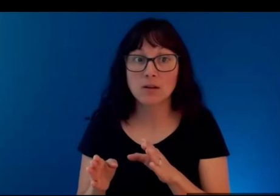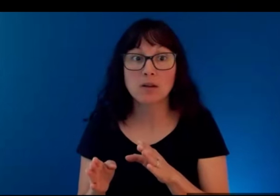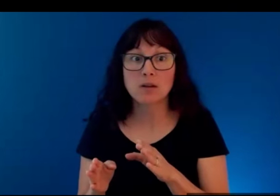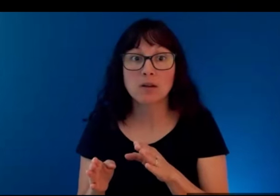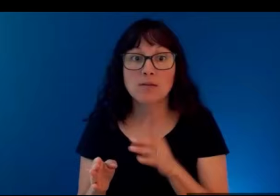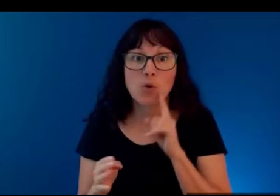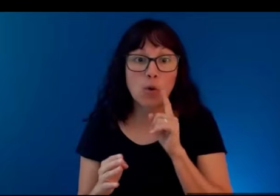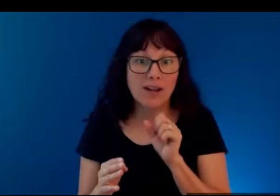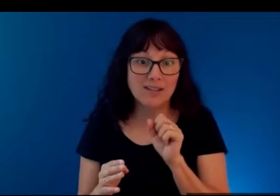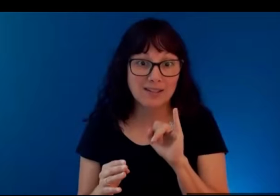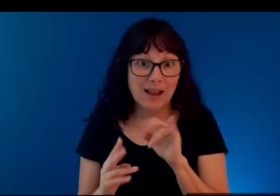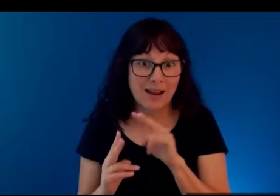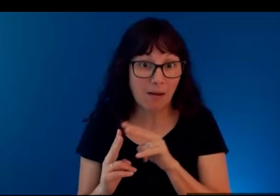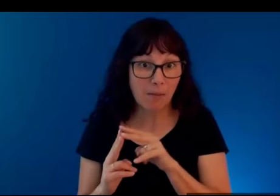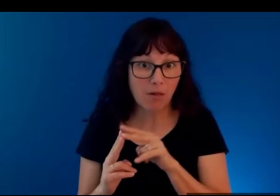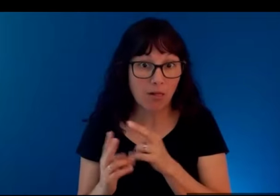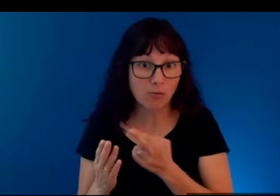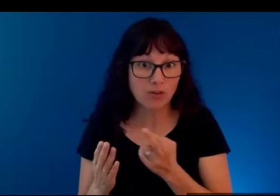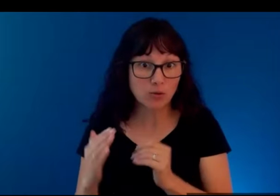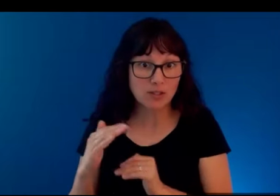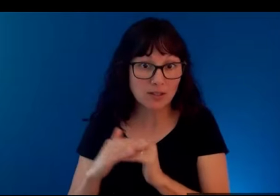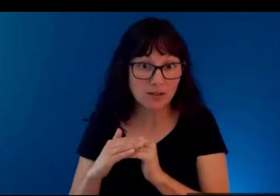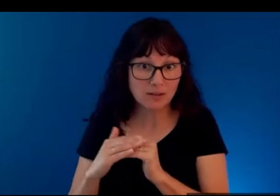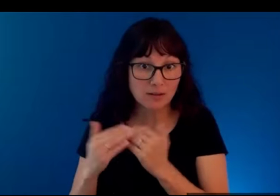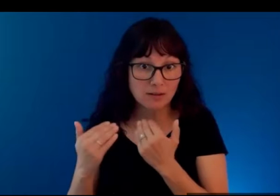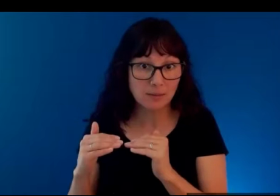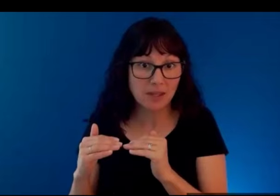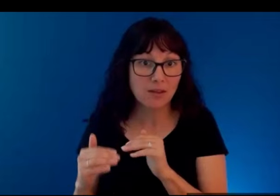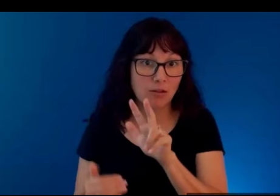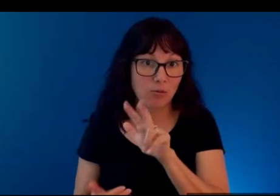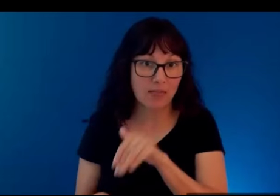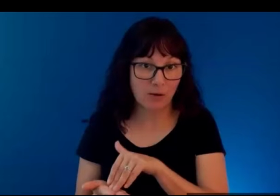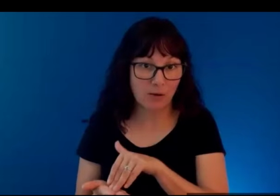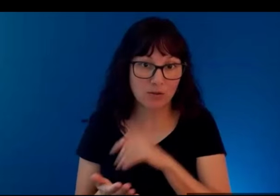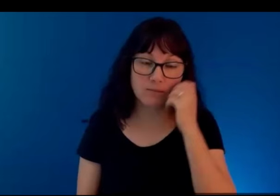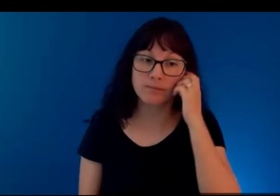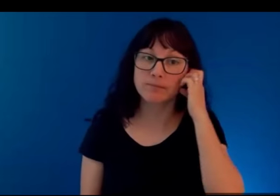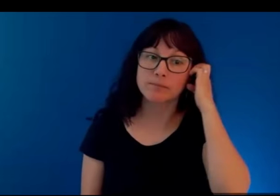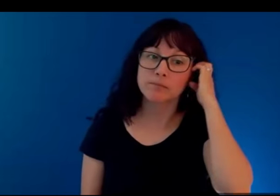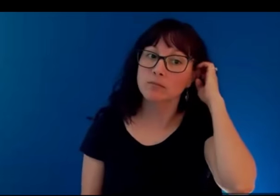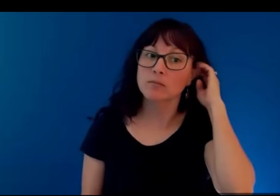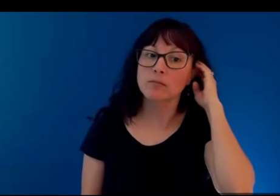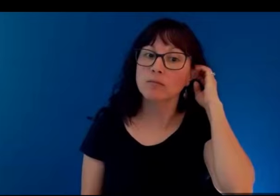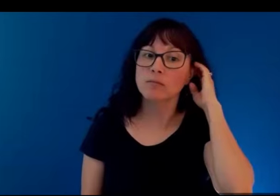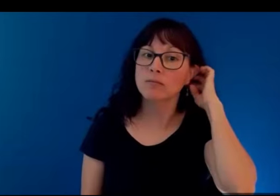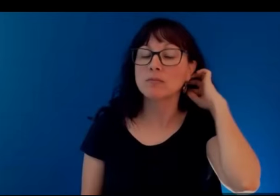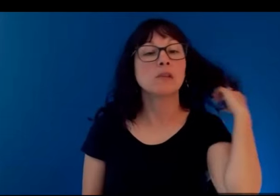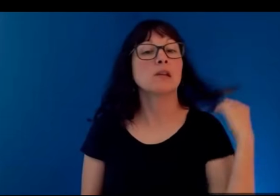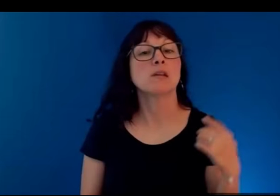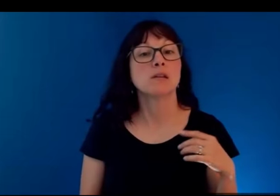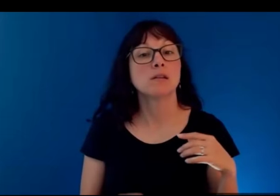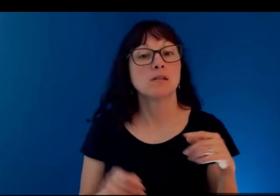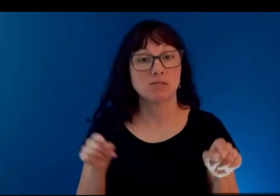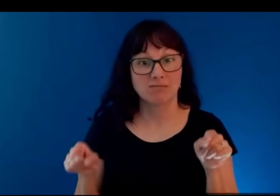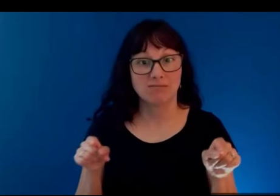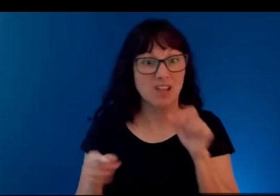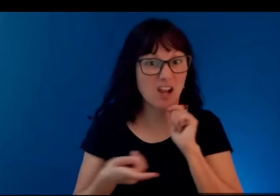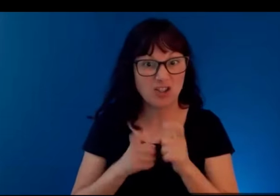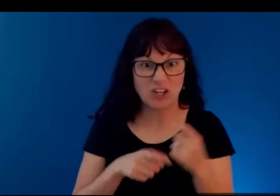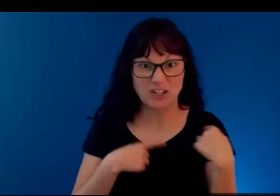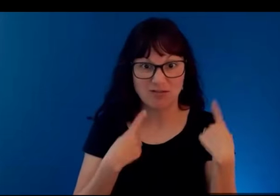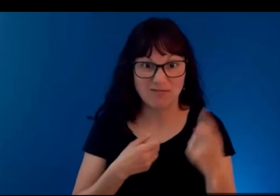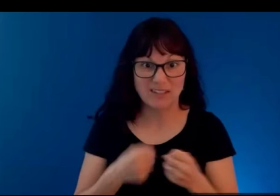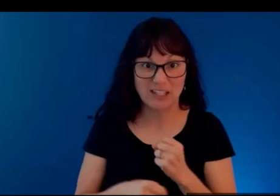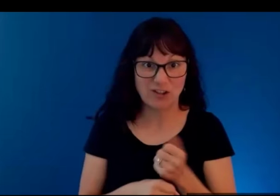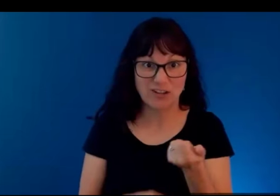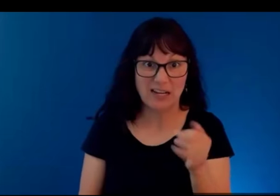SSI couple, their resource limit is $3,000. Those amounts have not changed since